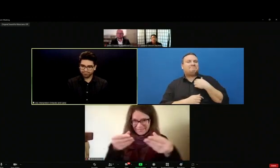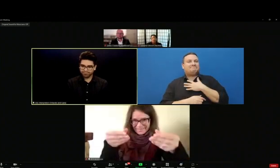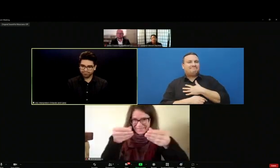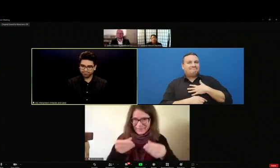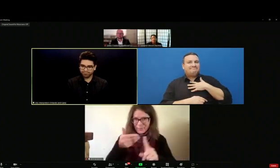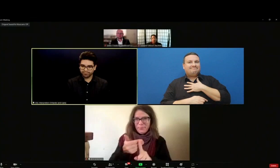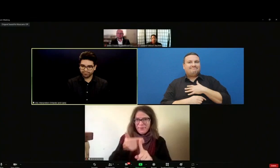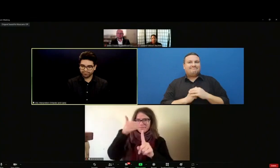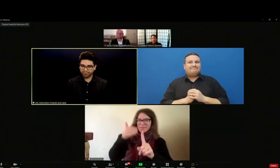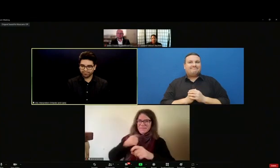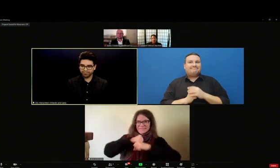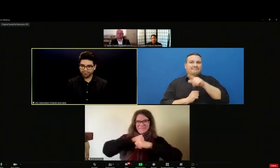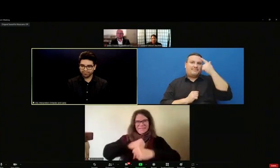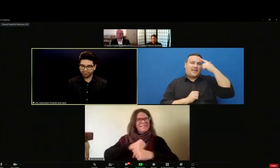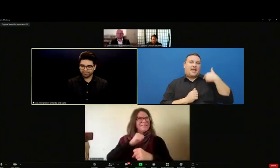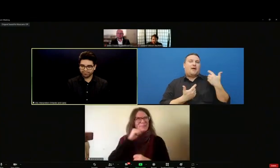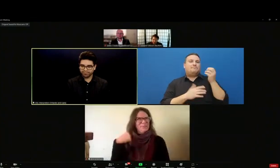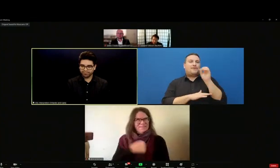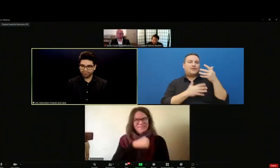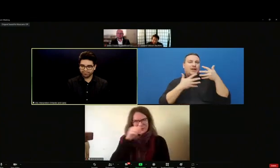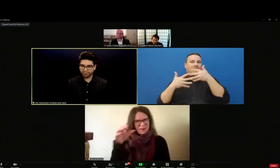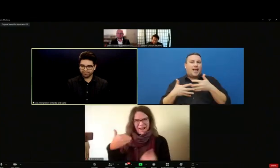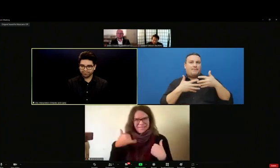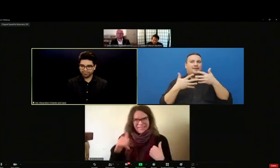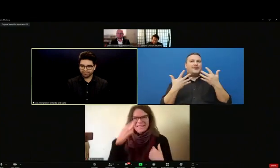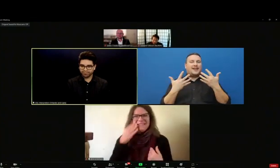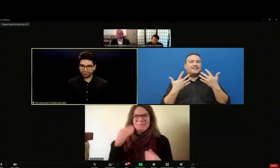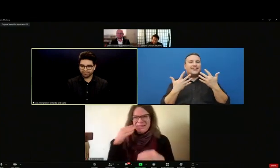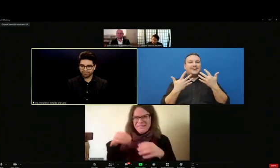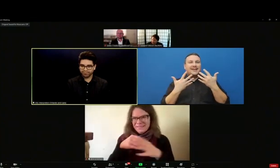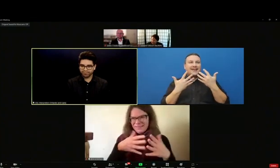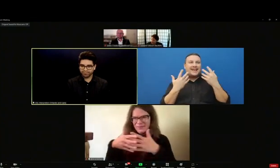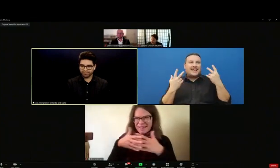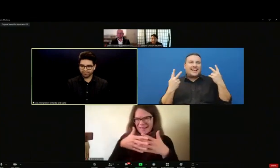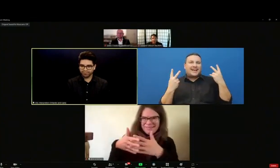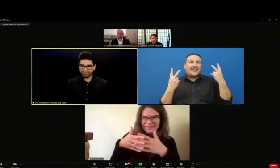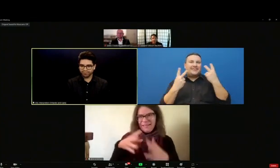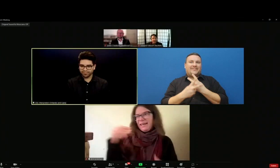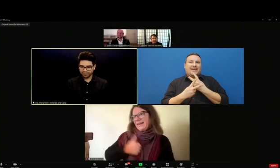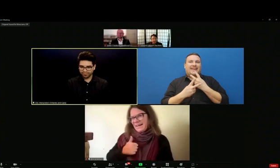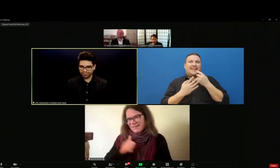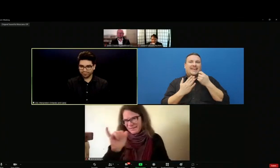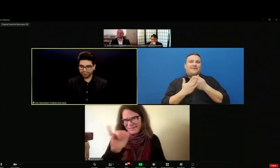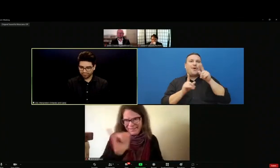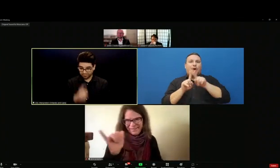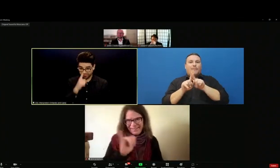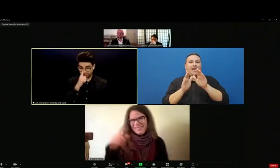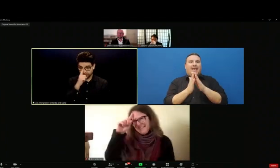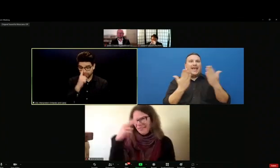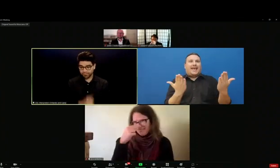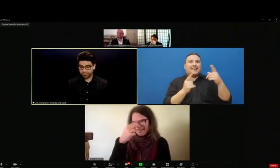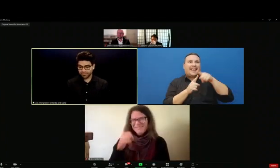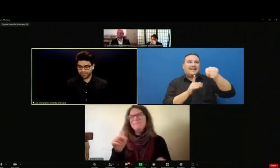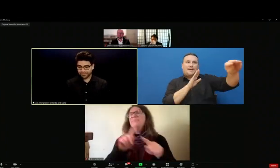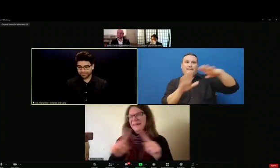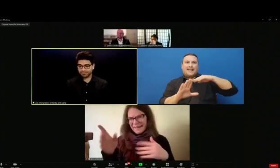I'm an American professor, and so it was also really nice to get your manuscript beforehand and be able to